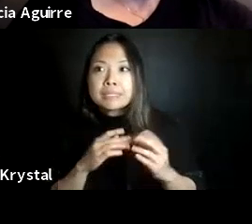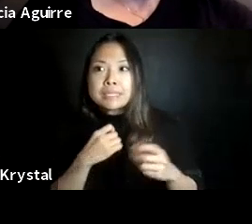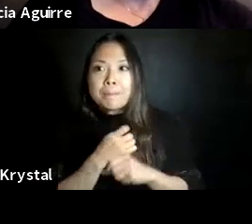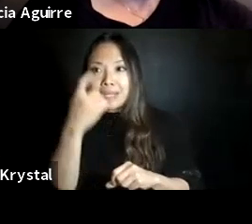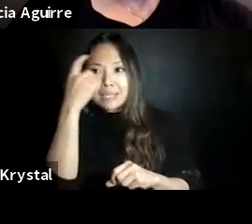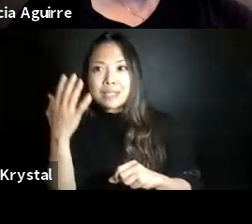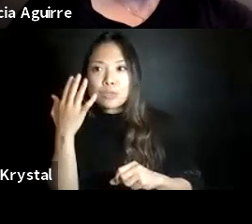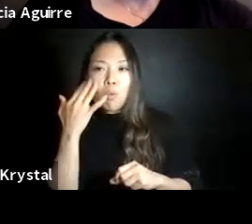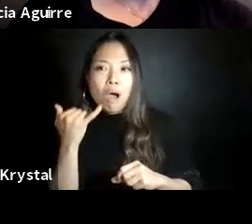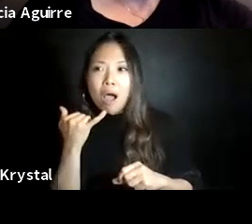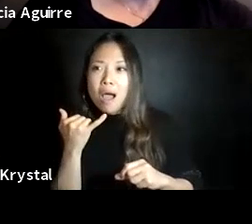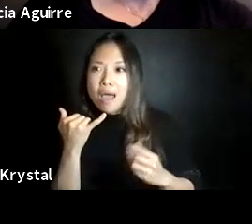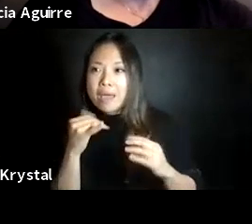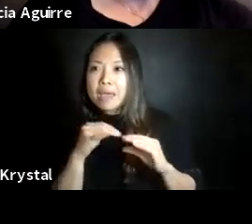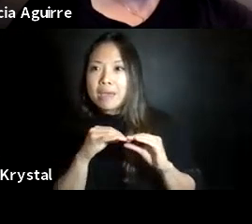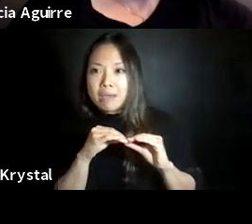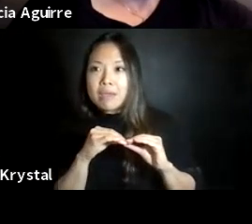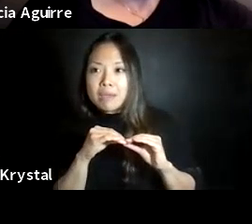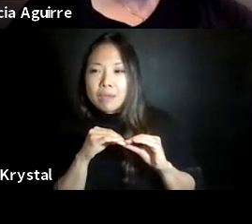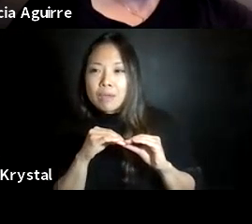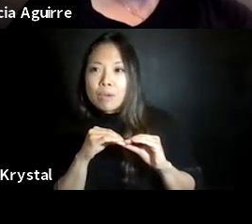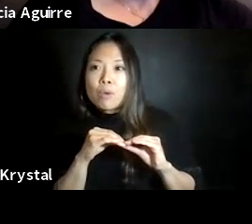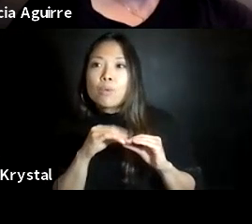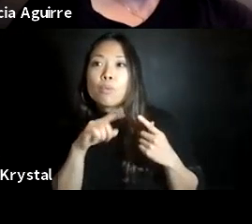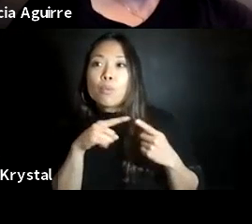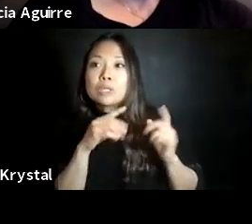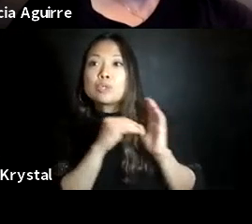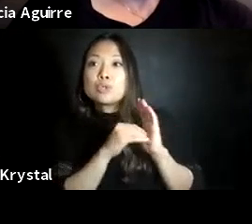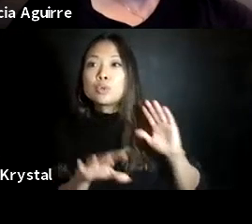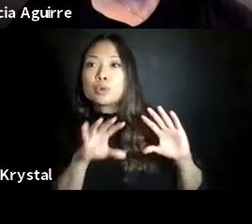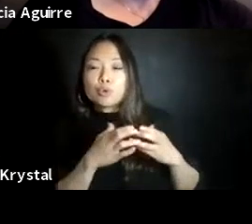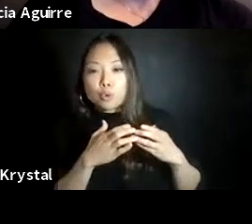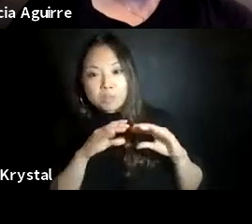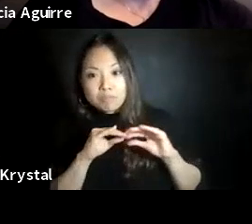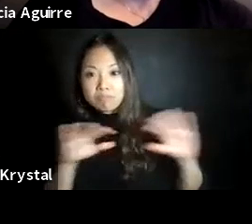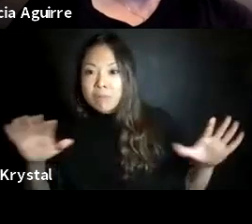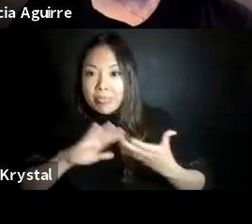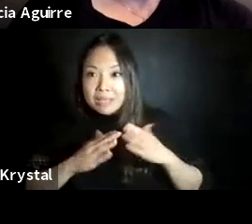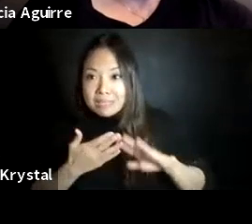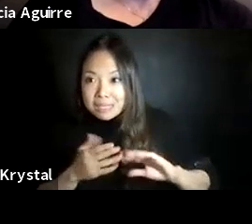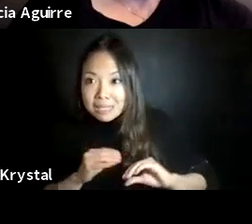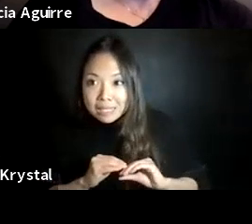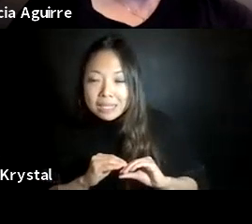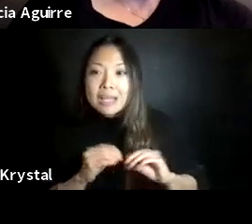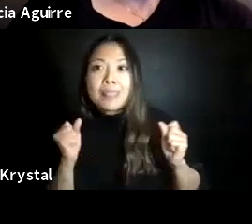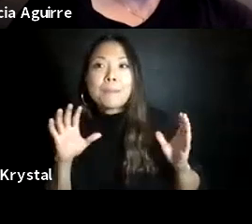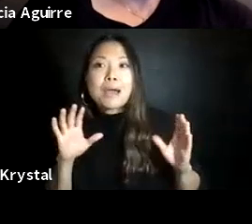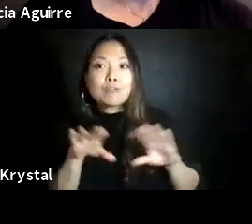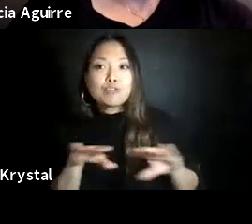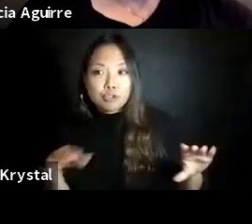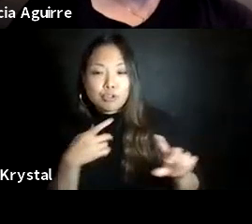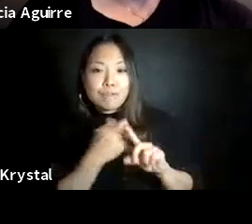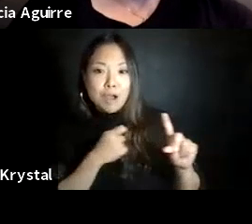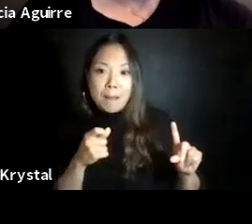student population of BPS is scattered across the city. The amount of children from Westie is the same amount of students from 4 different neighborhoods